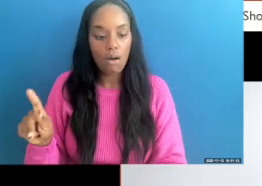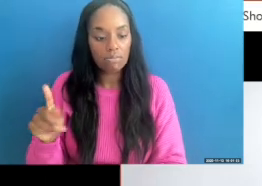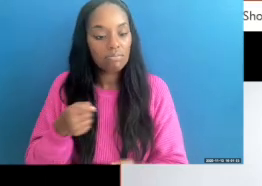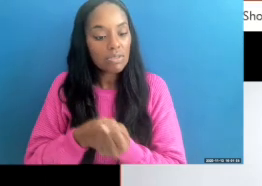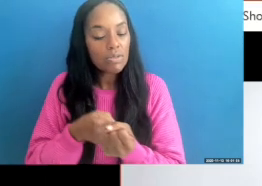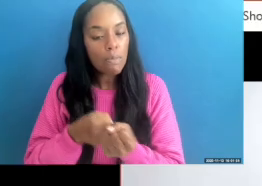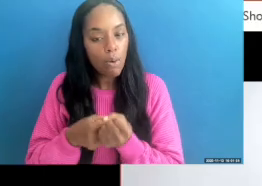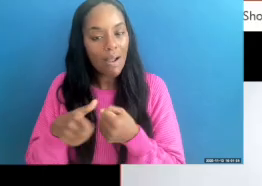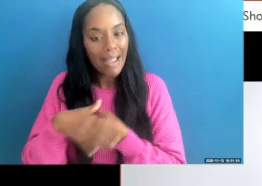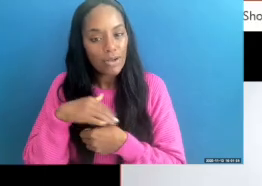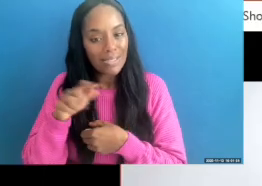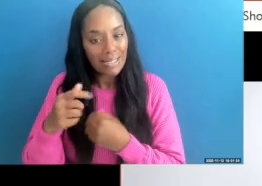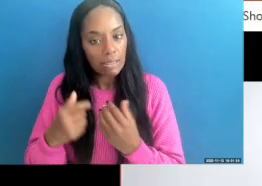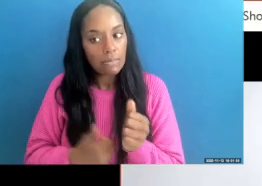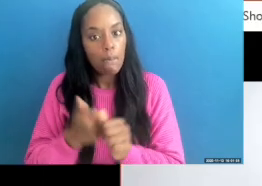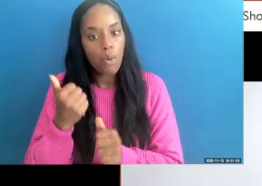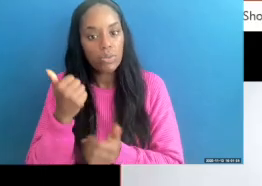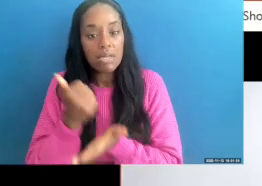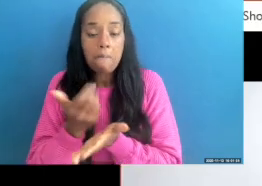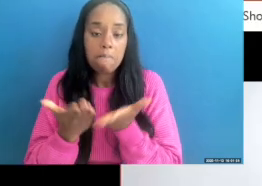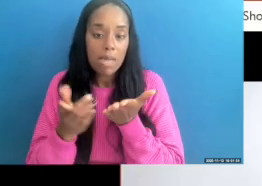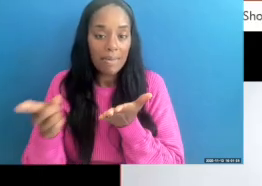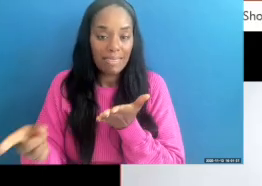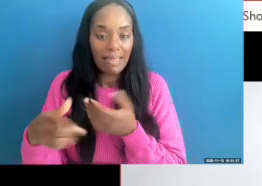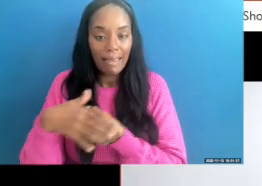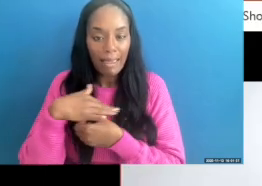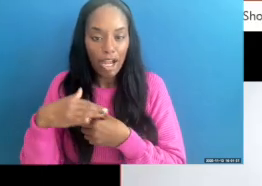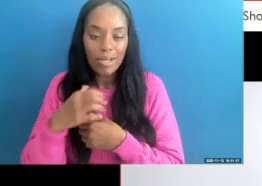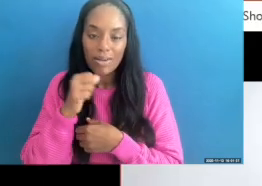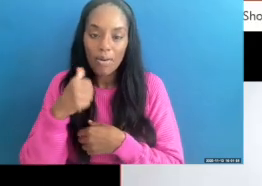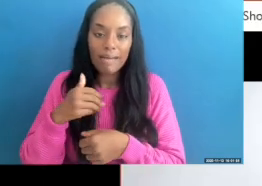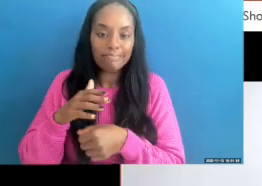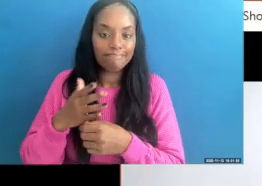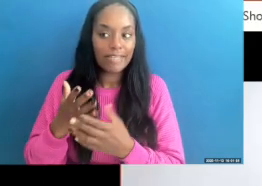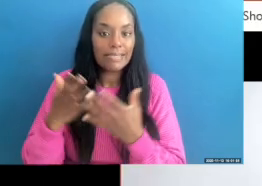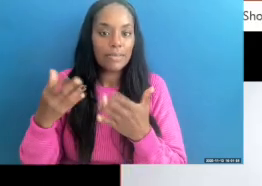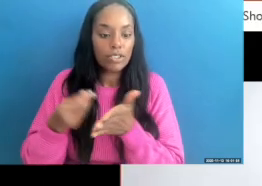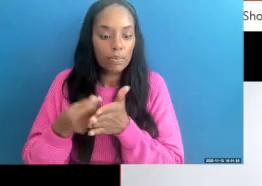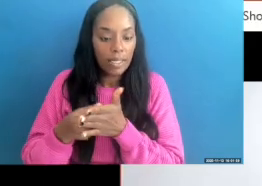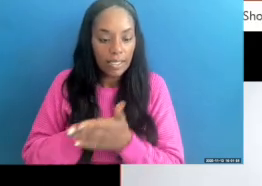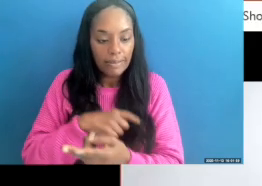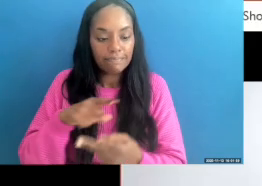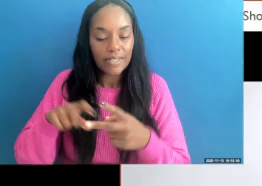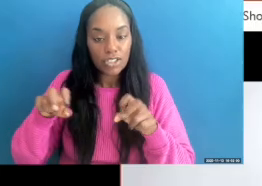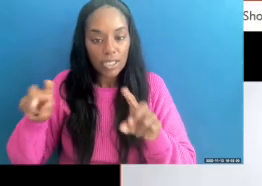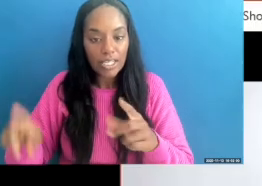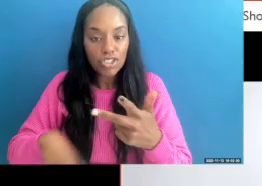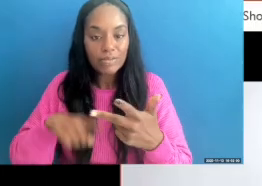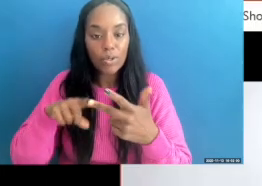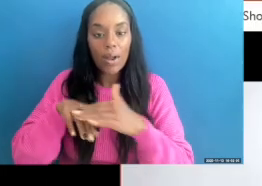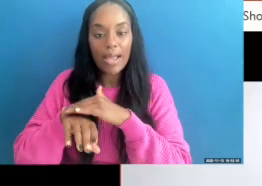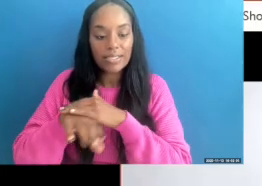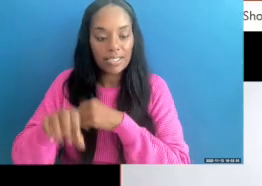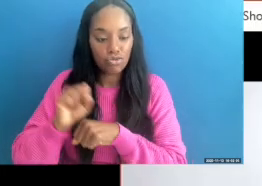the most help. These are places where people may not have as much money, education, or access to jobs and services.